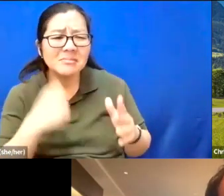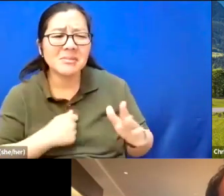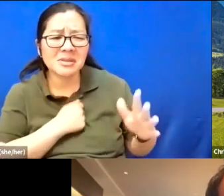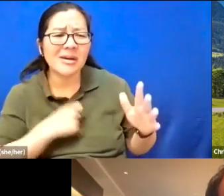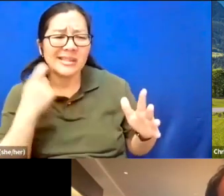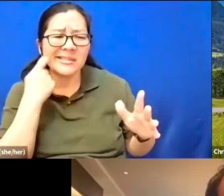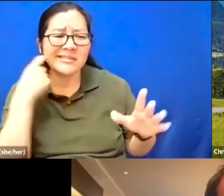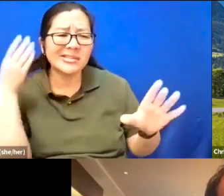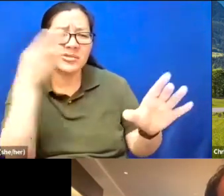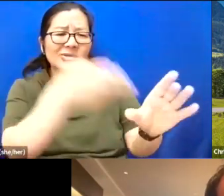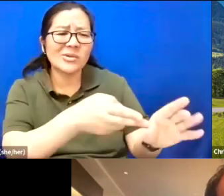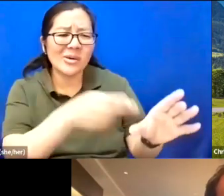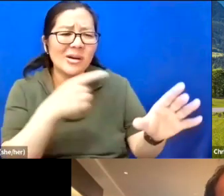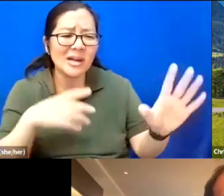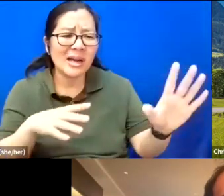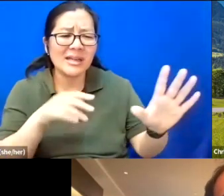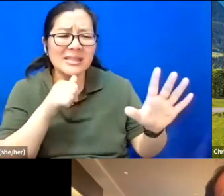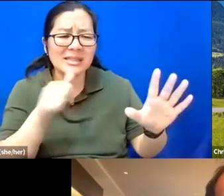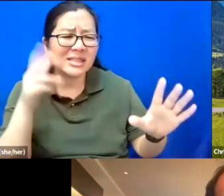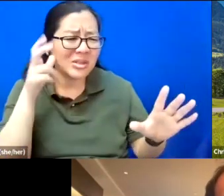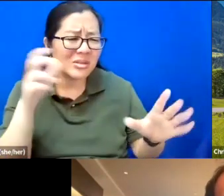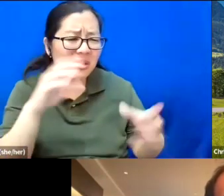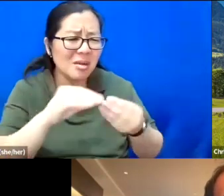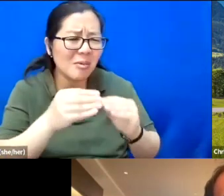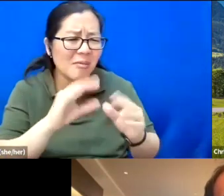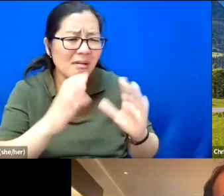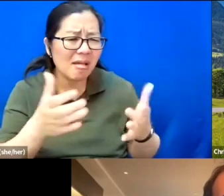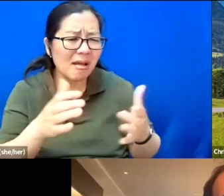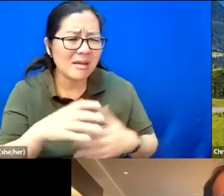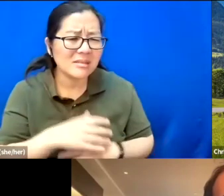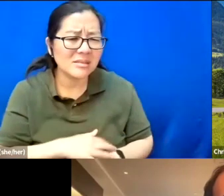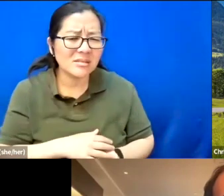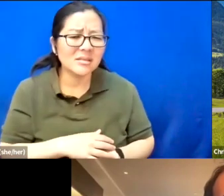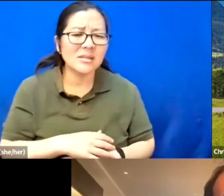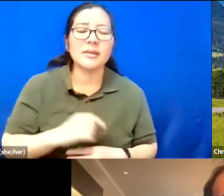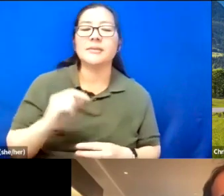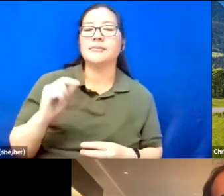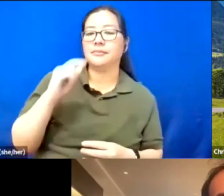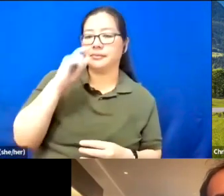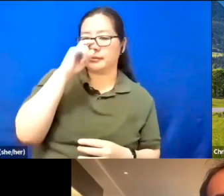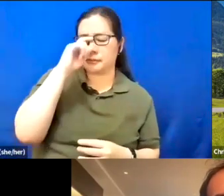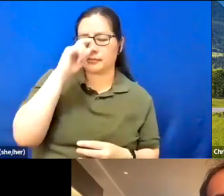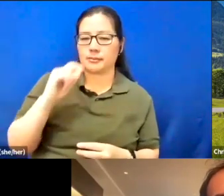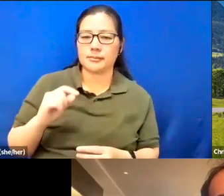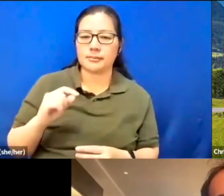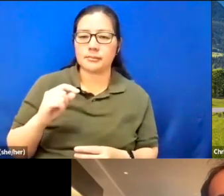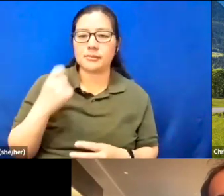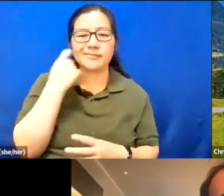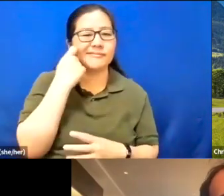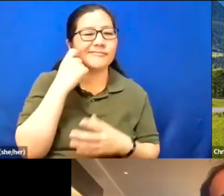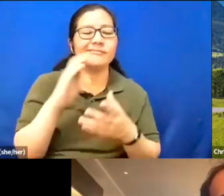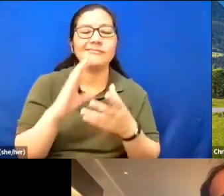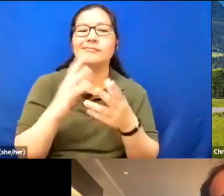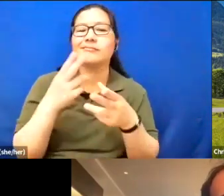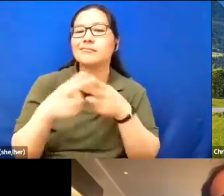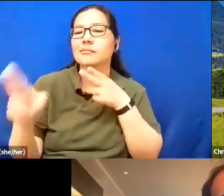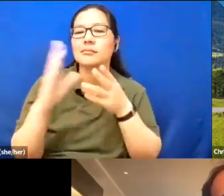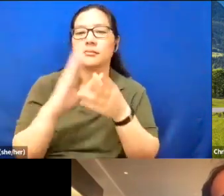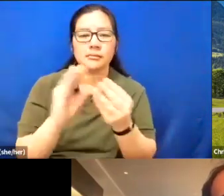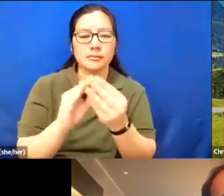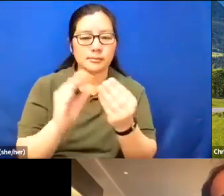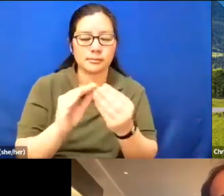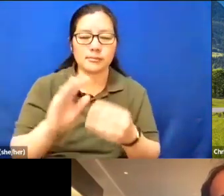just caught the tail end. I didn't hear the number of the class. Oh, I was just briefly talking about Bio2